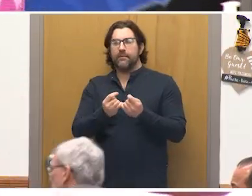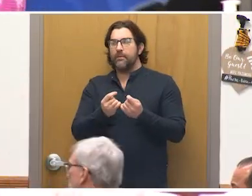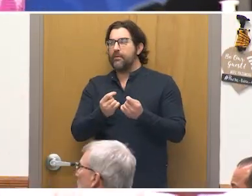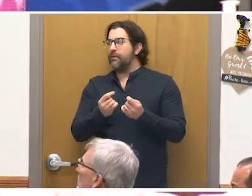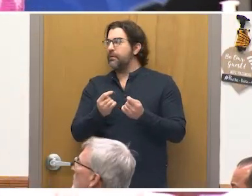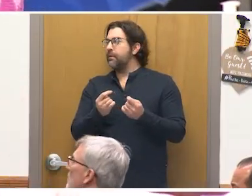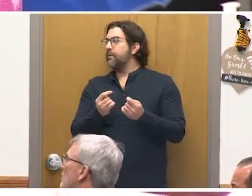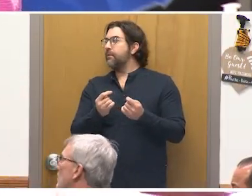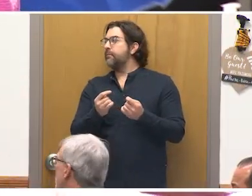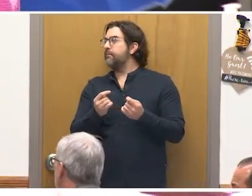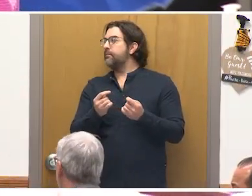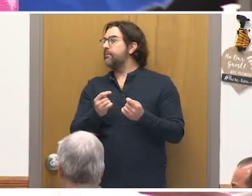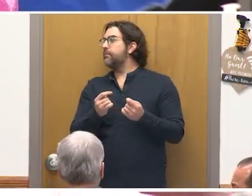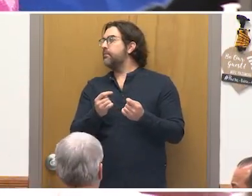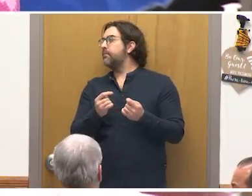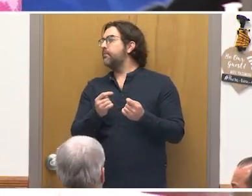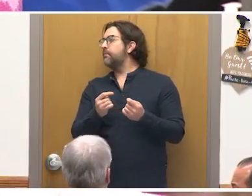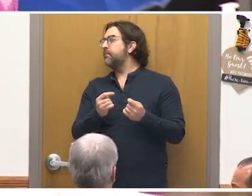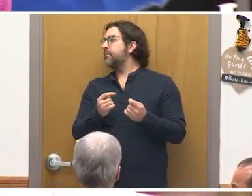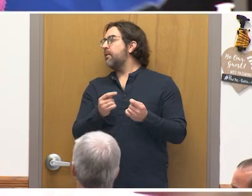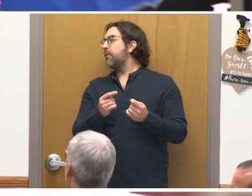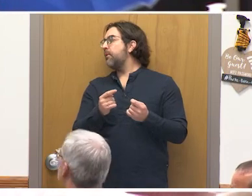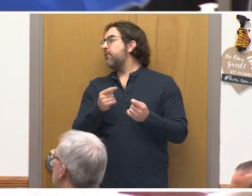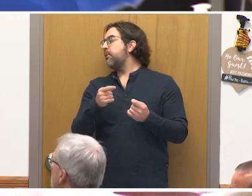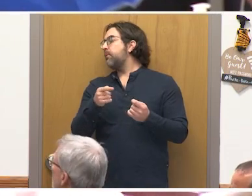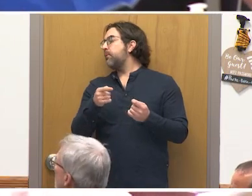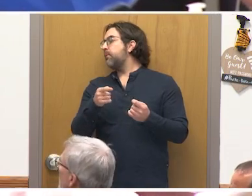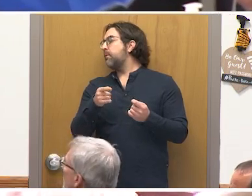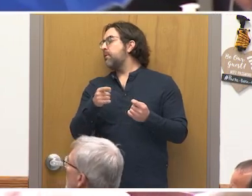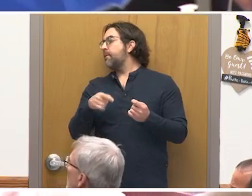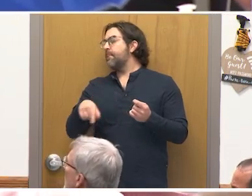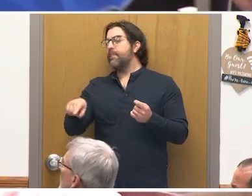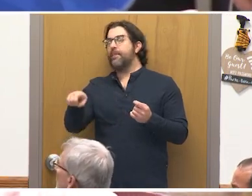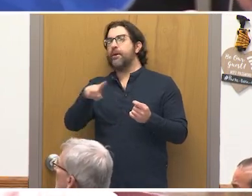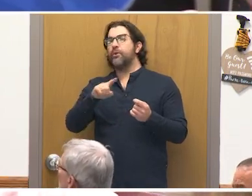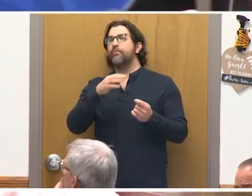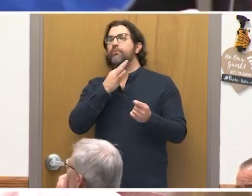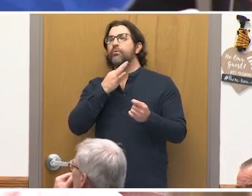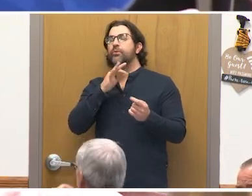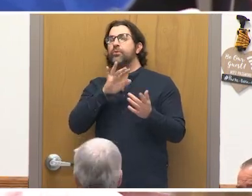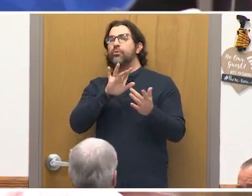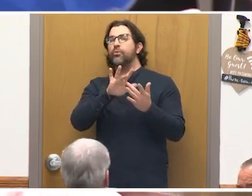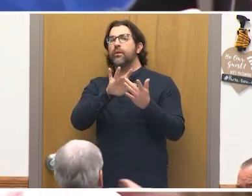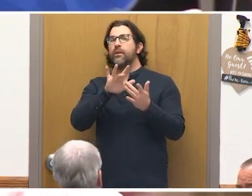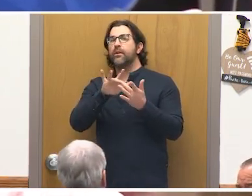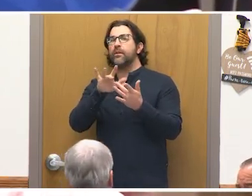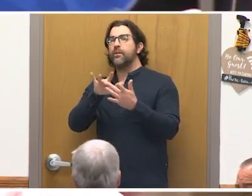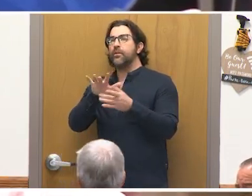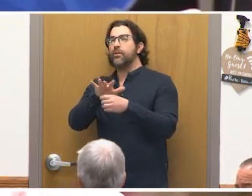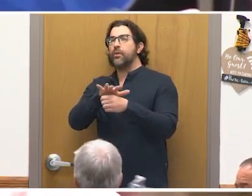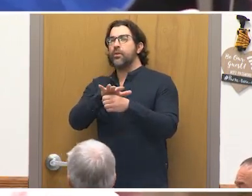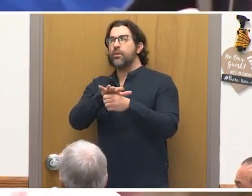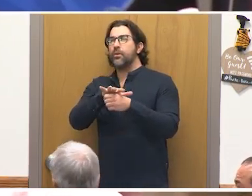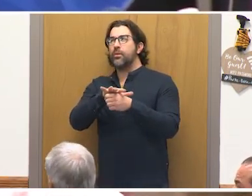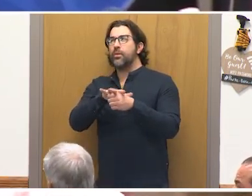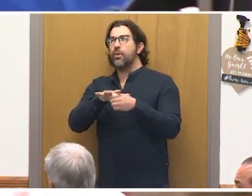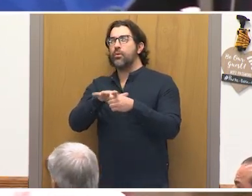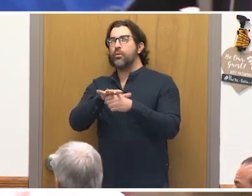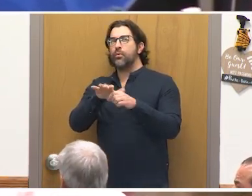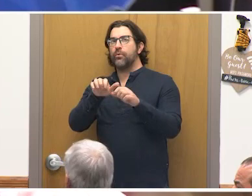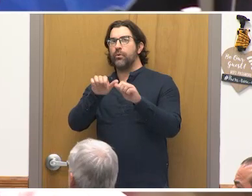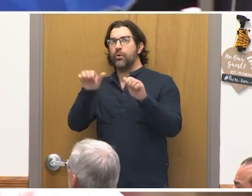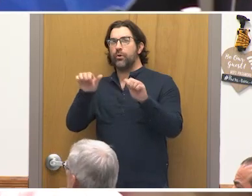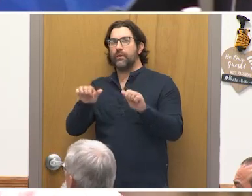the architect around these easements and that, are you reaching out to local